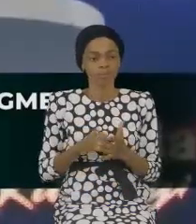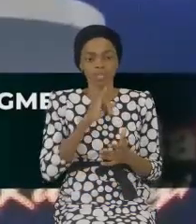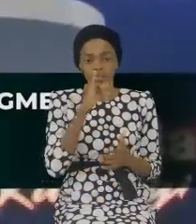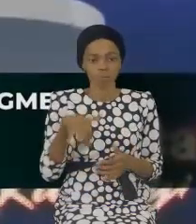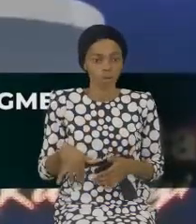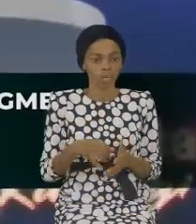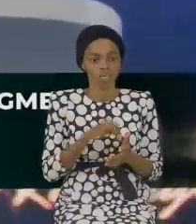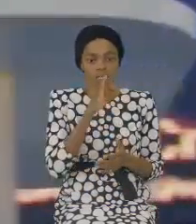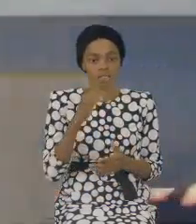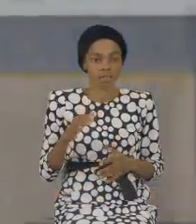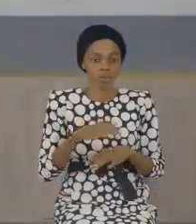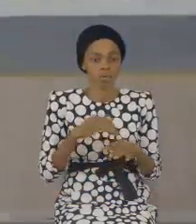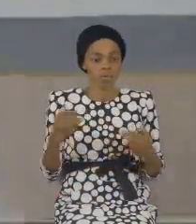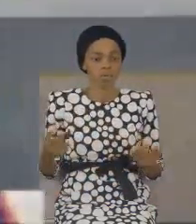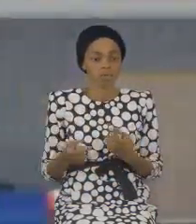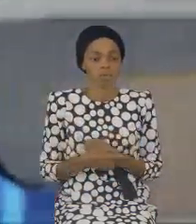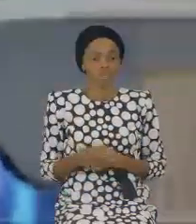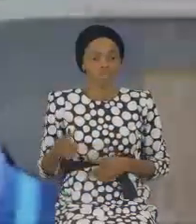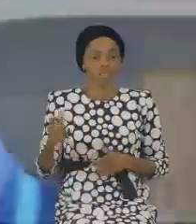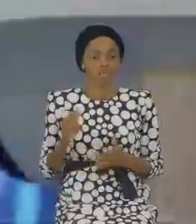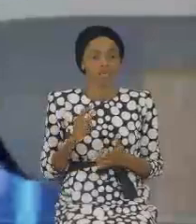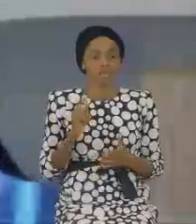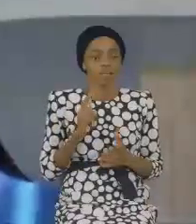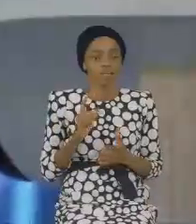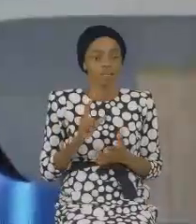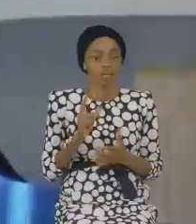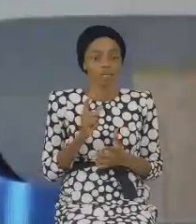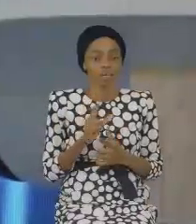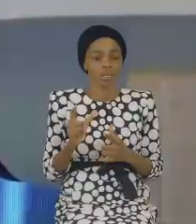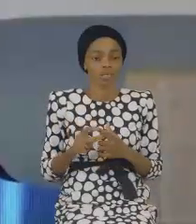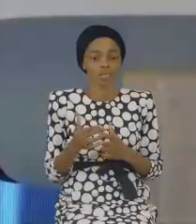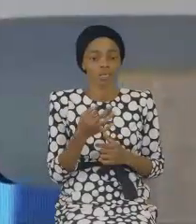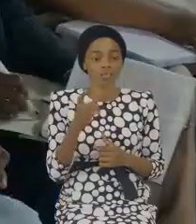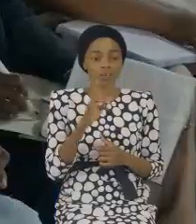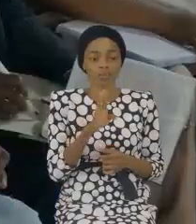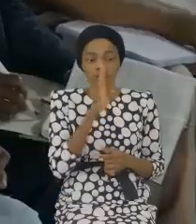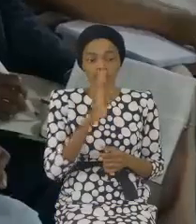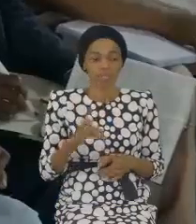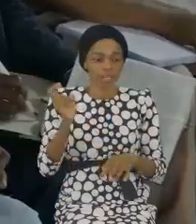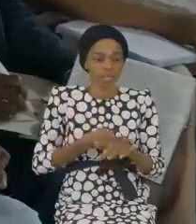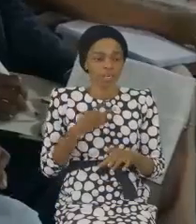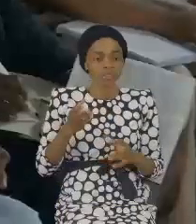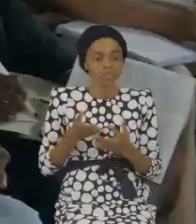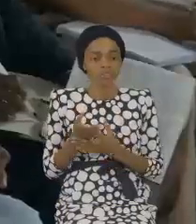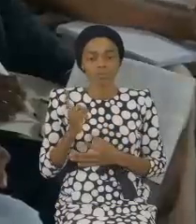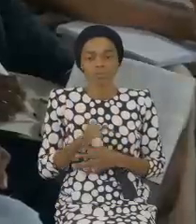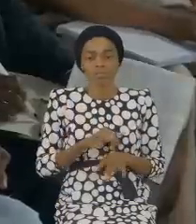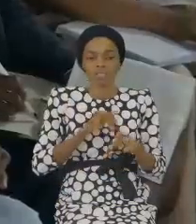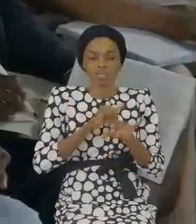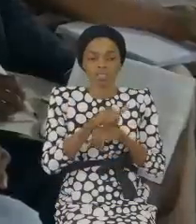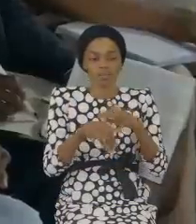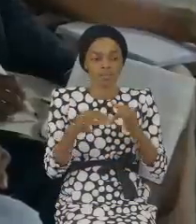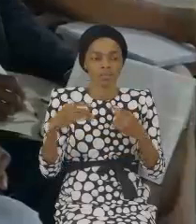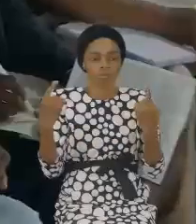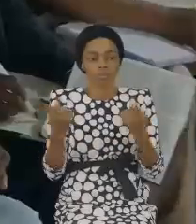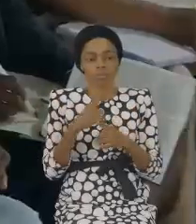you be hardened through the deceitfulness of sin. And then in verse 14, it says, for